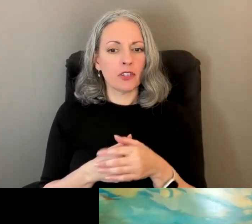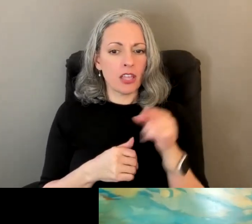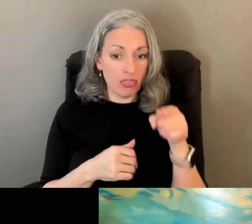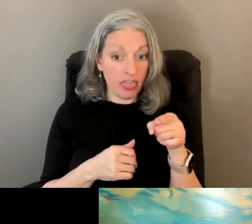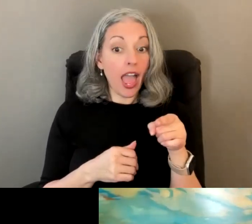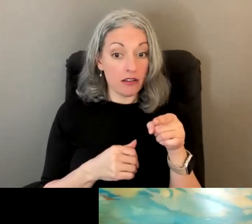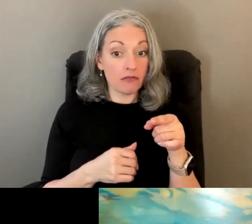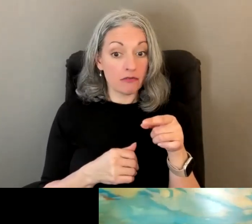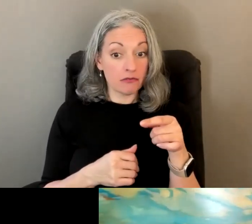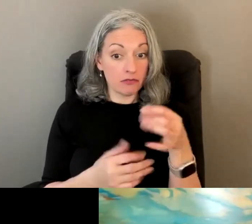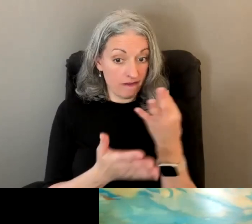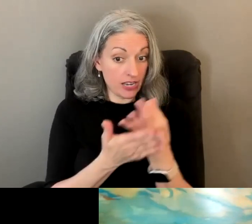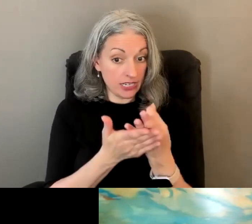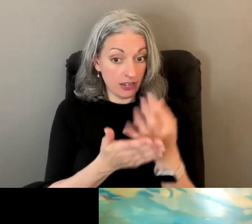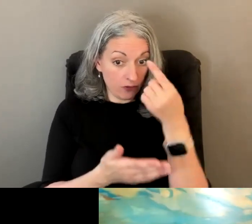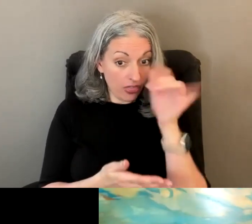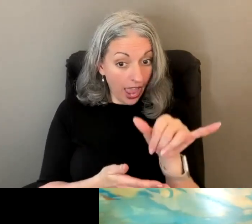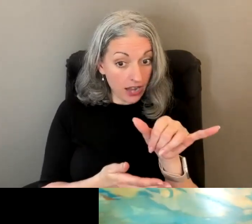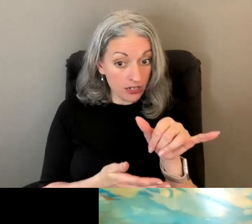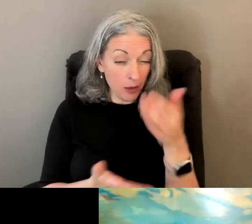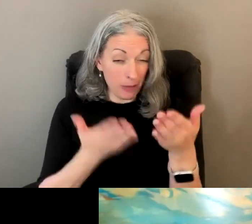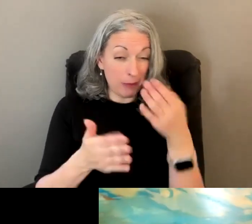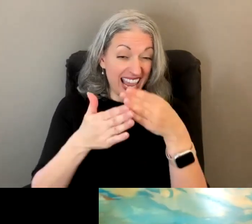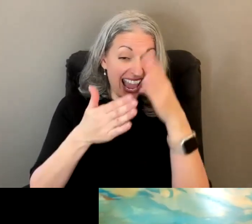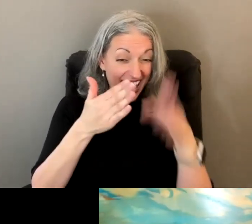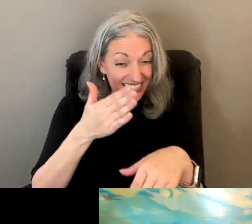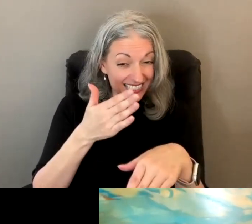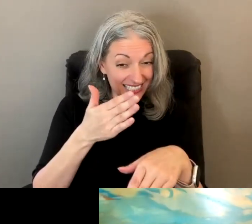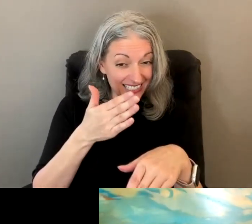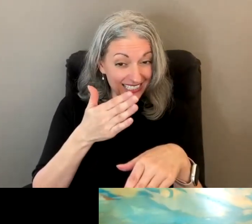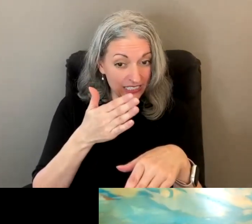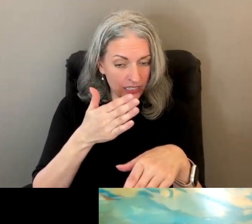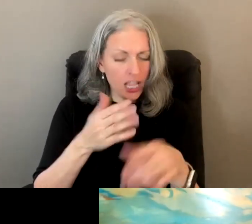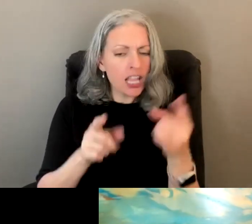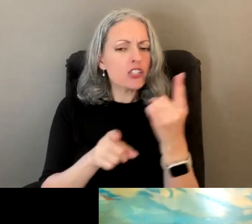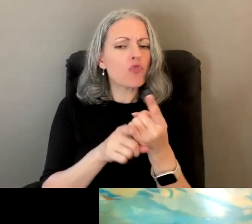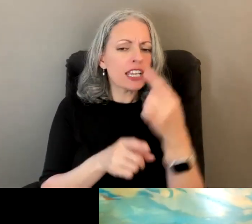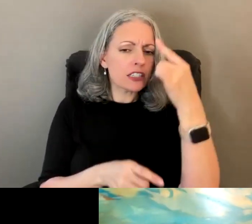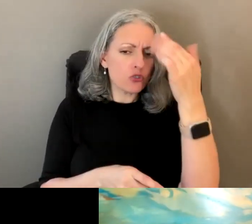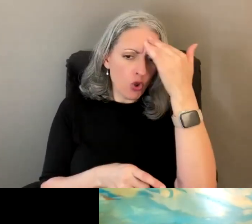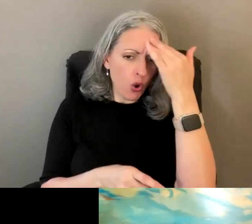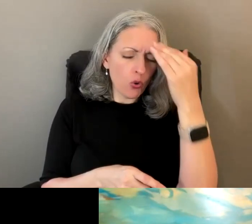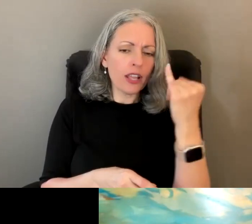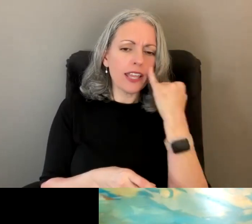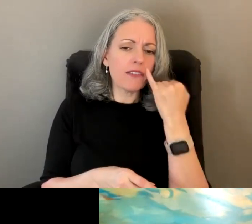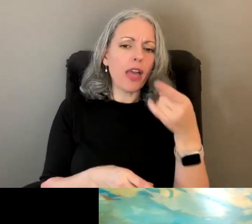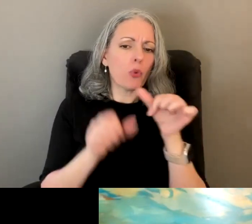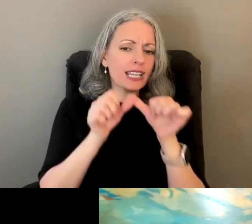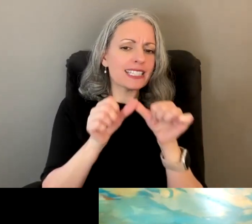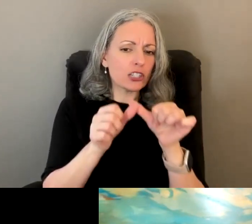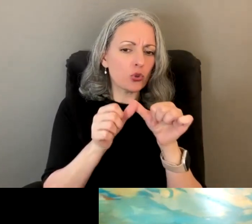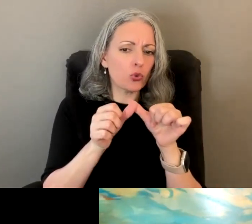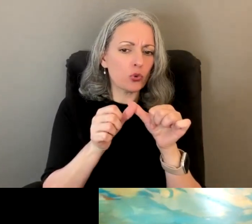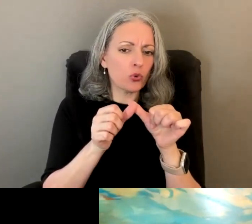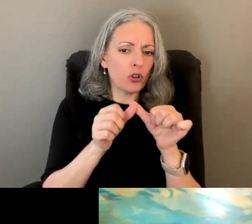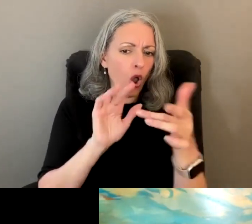the funding for the stipends, et cetera, may end, is it a correct assumption that those materials will continue to live